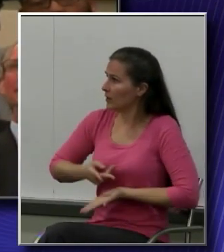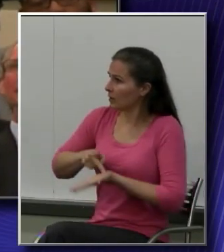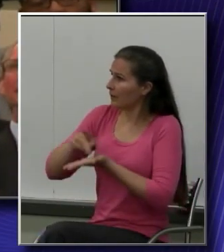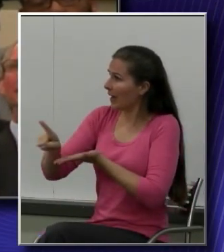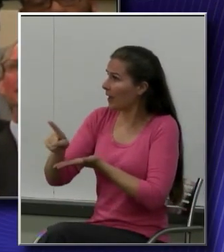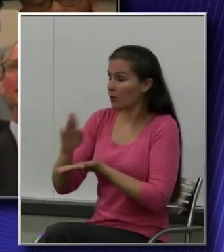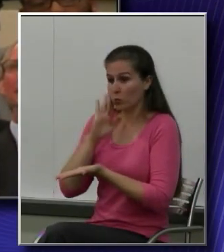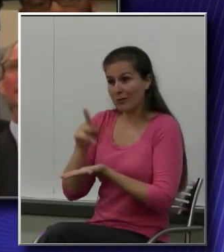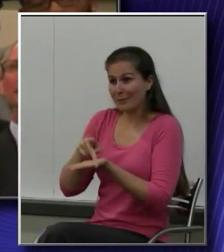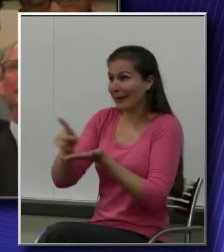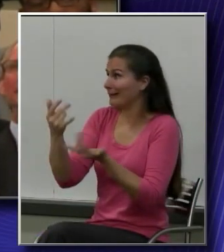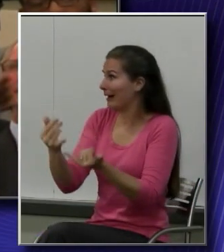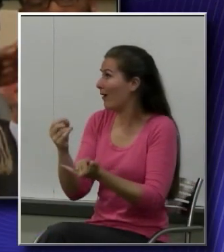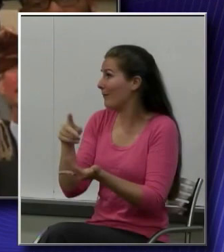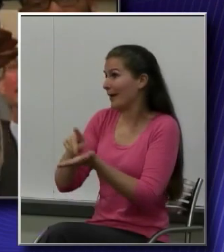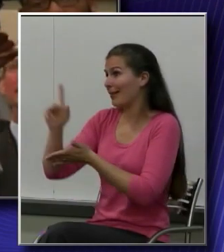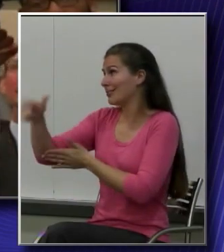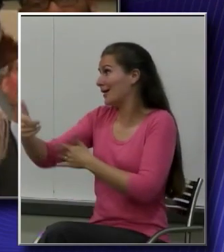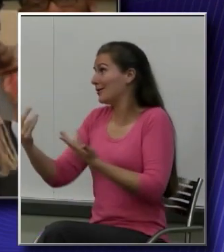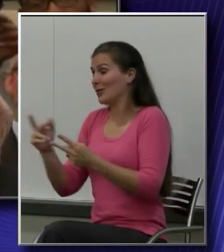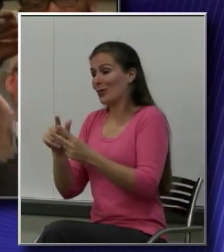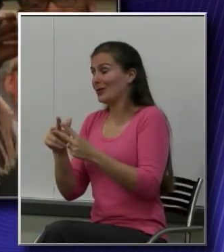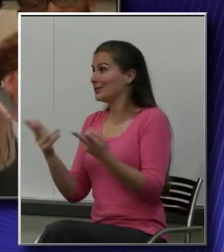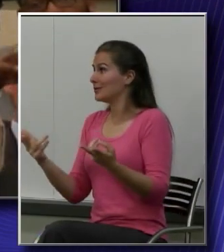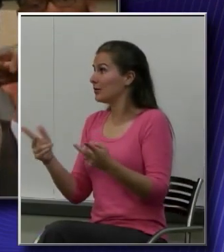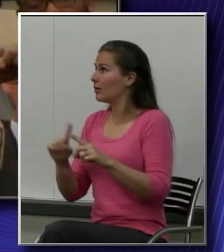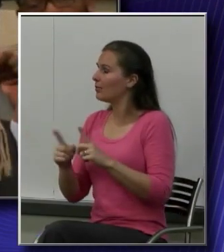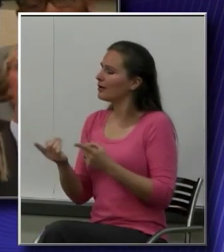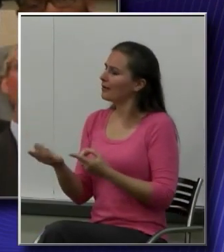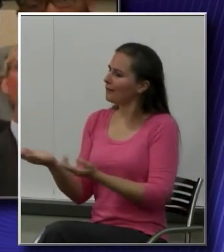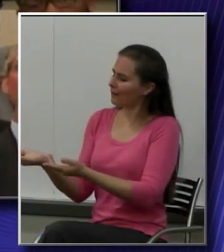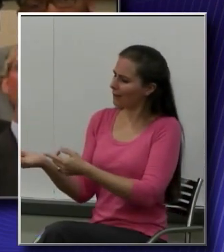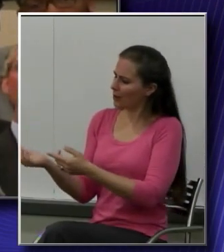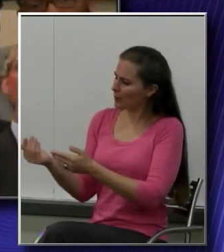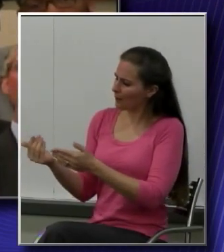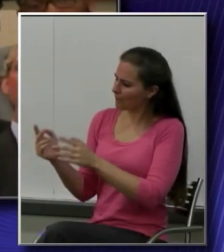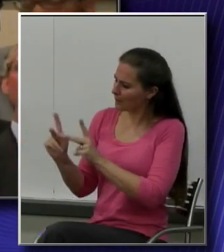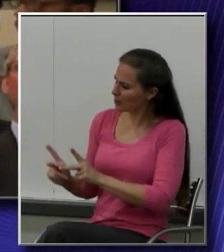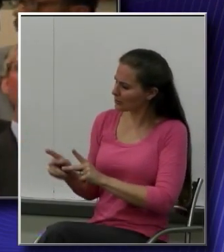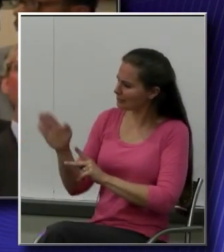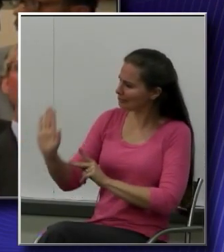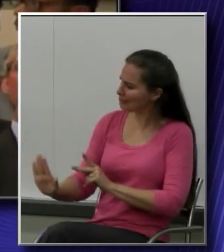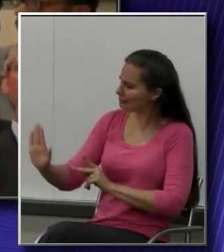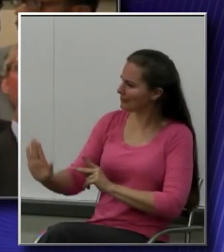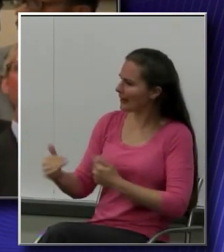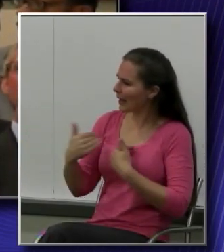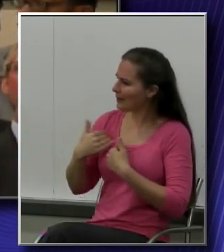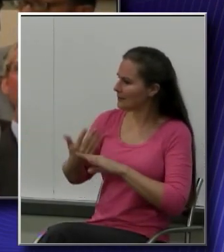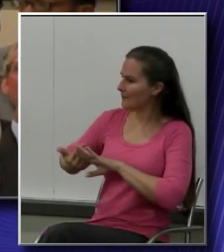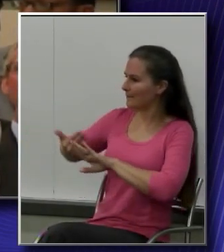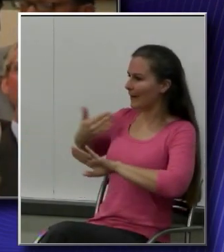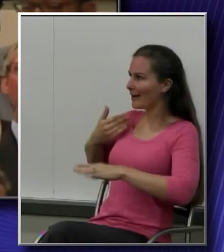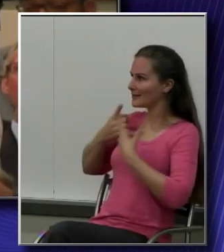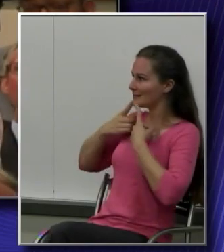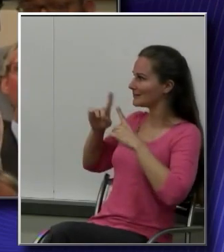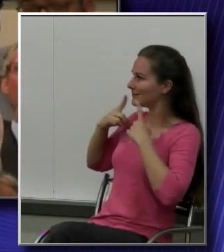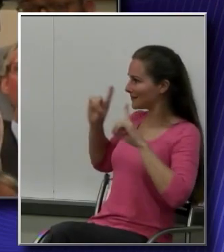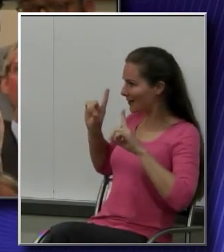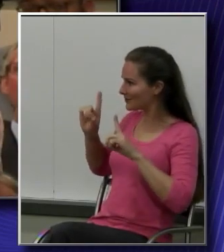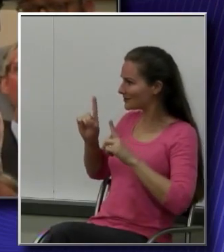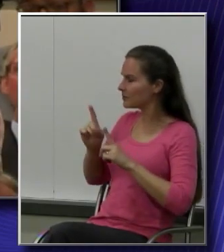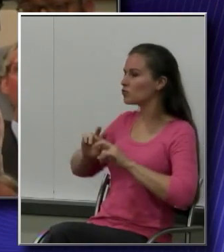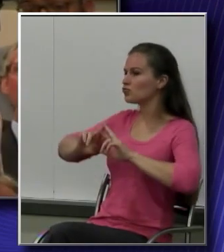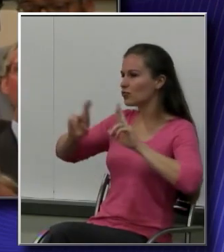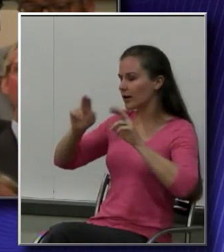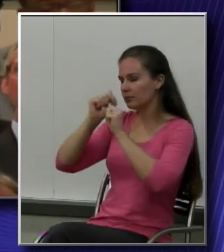But someone who comes with some prior successes in those kinds of innovative ideas.